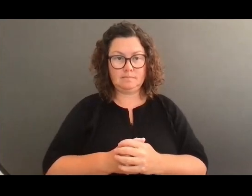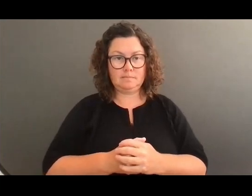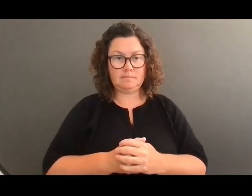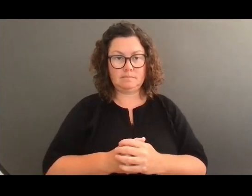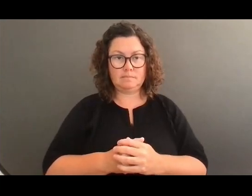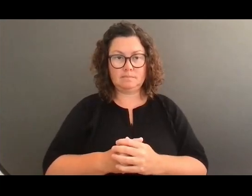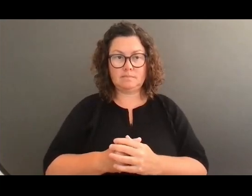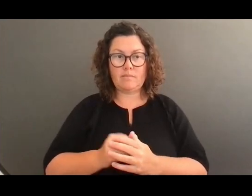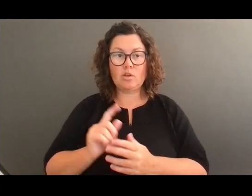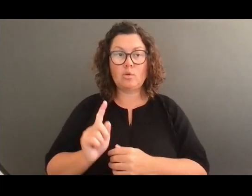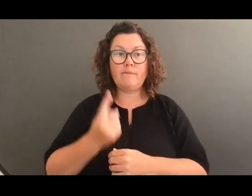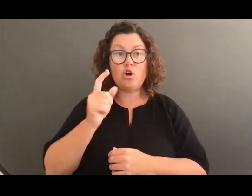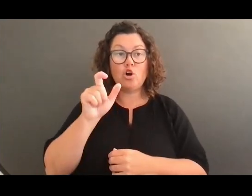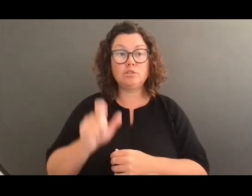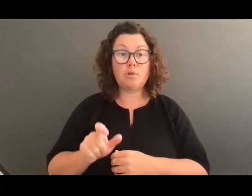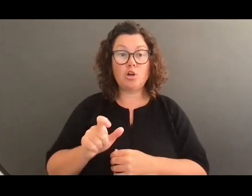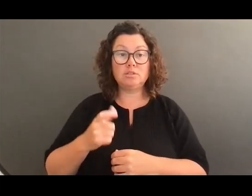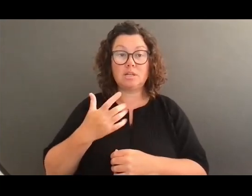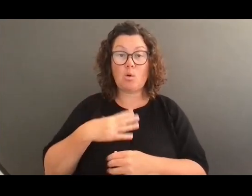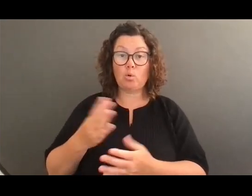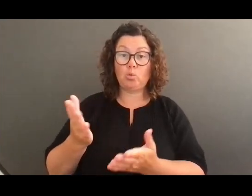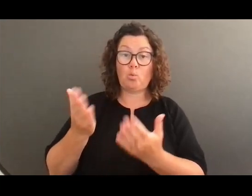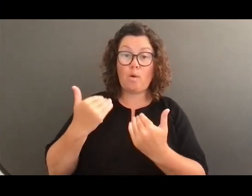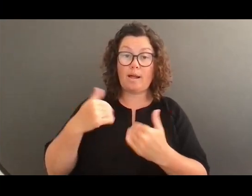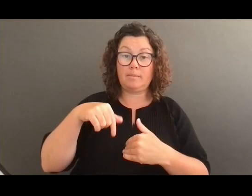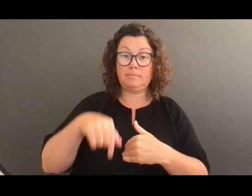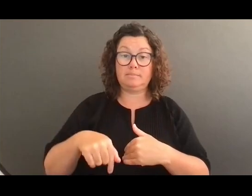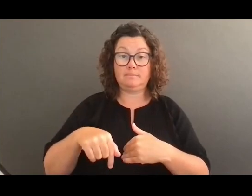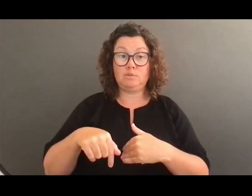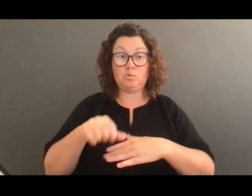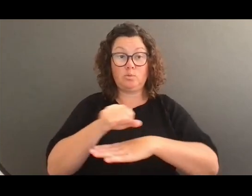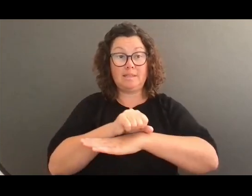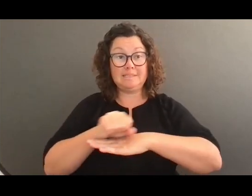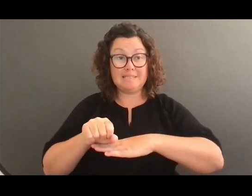like to welcome to the stage is Jane Polley. Welcome.